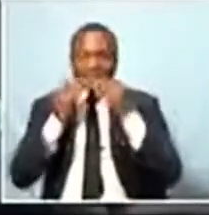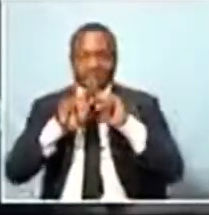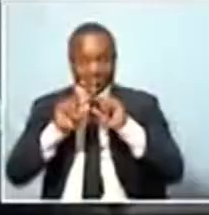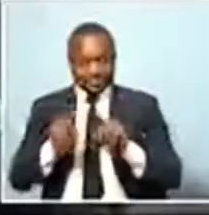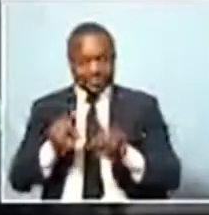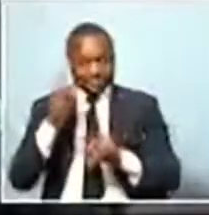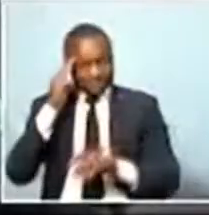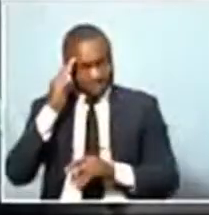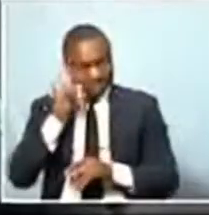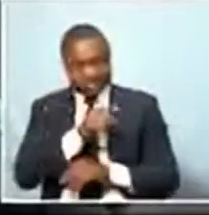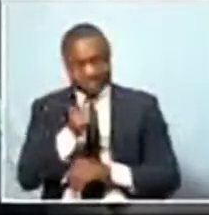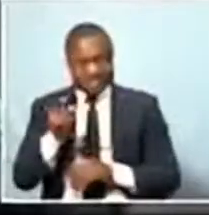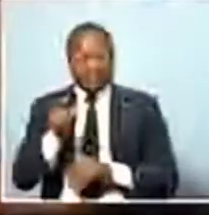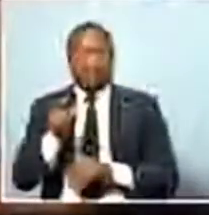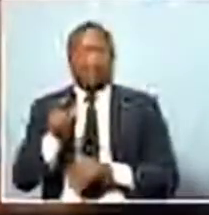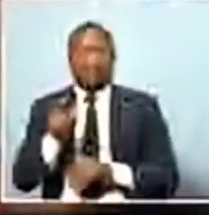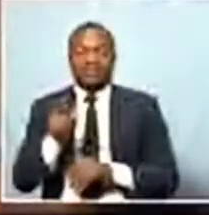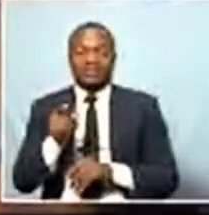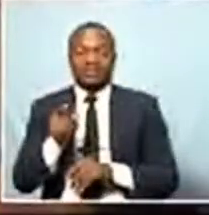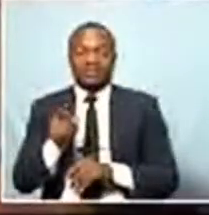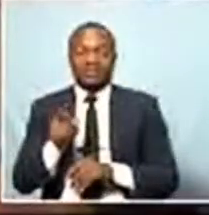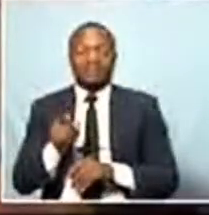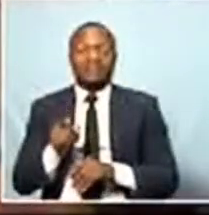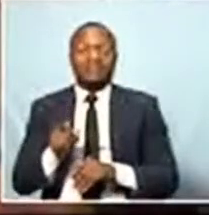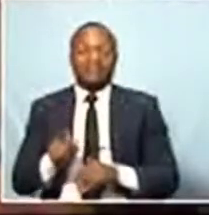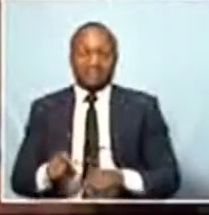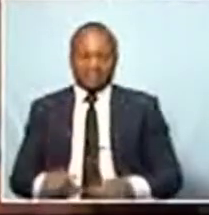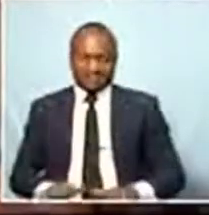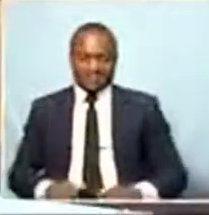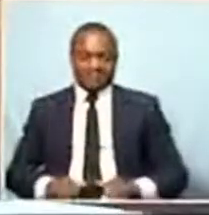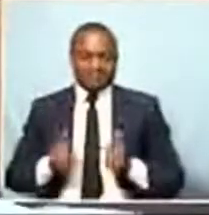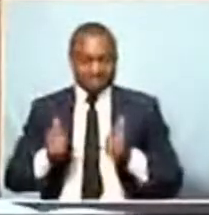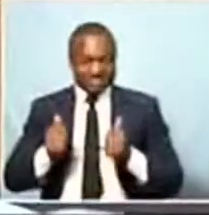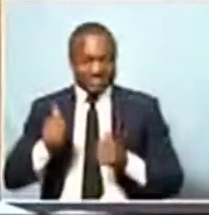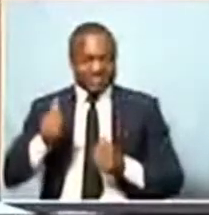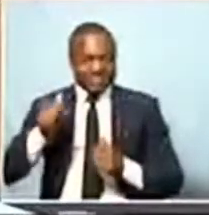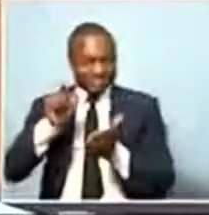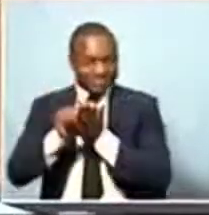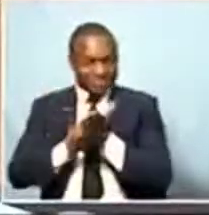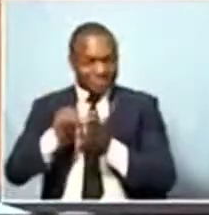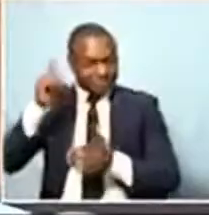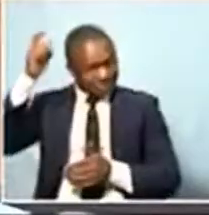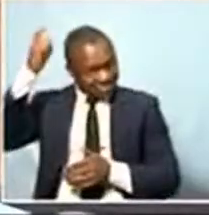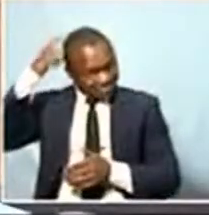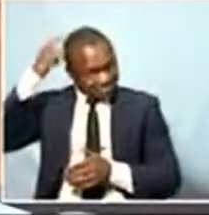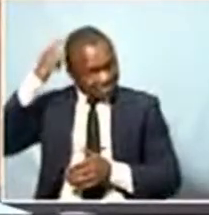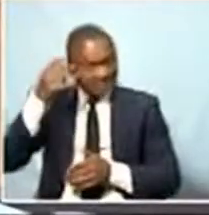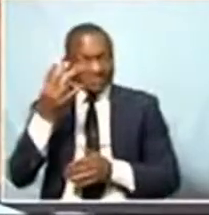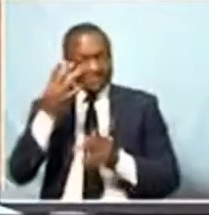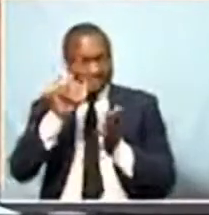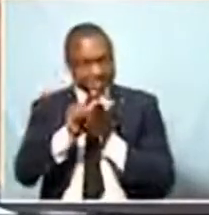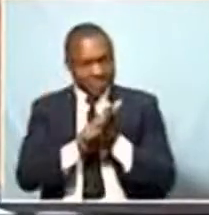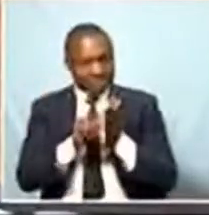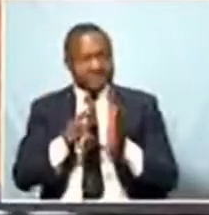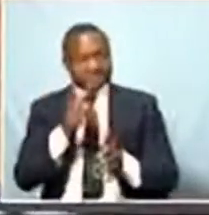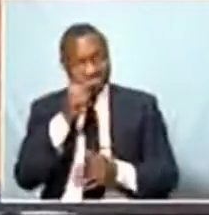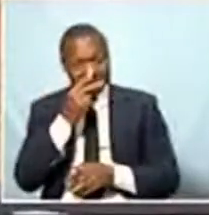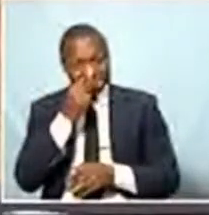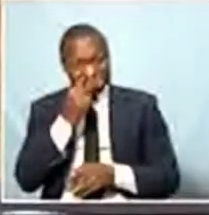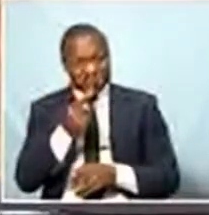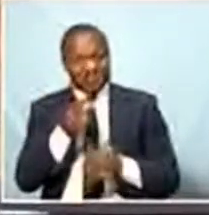I know that is provoking the legal minds you know, of the four lawyers I can see in the